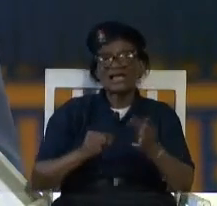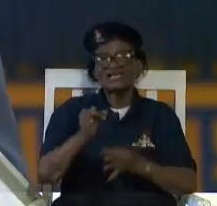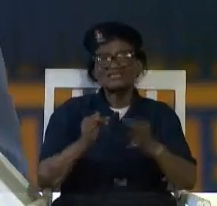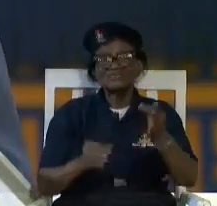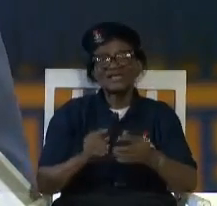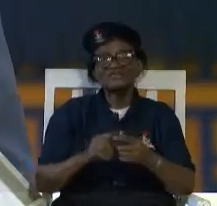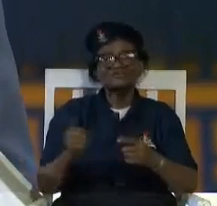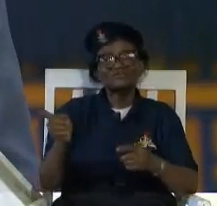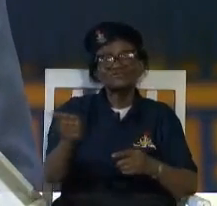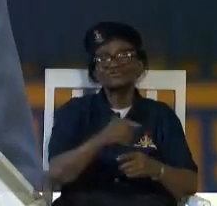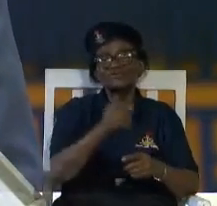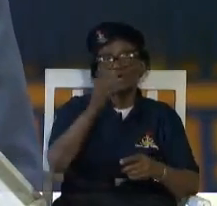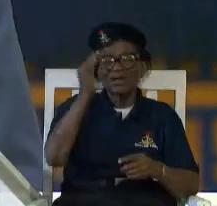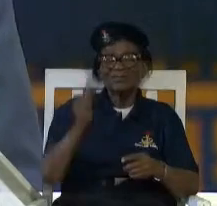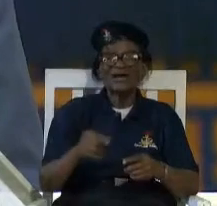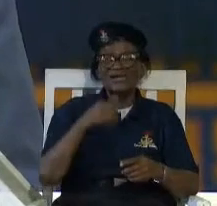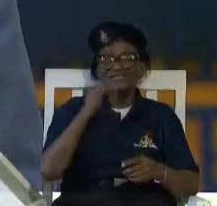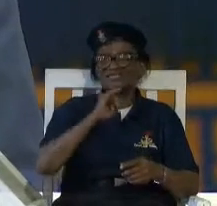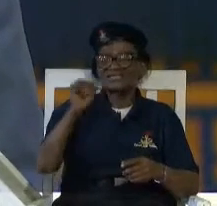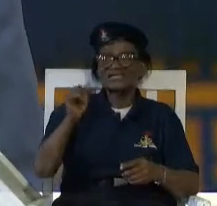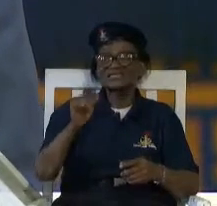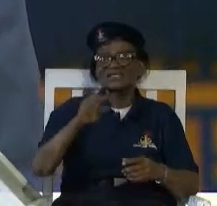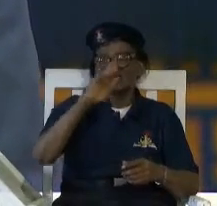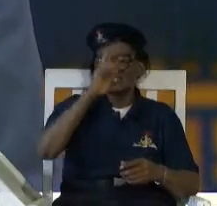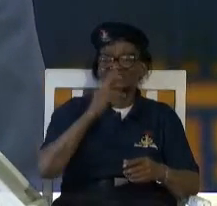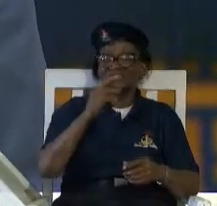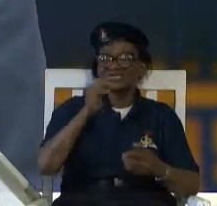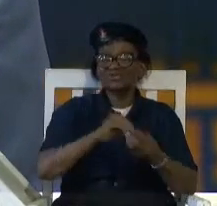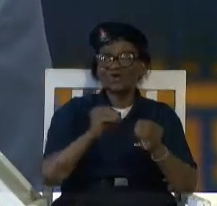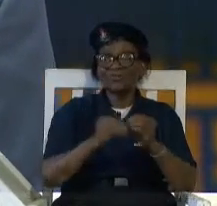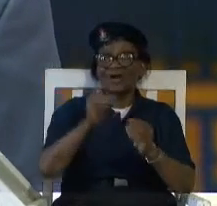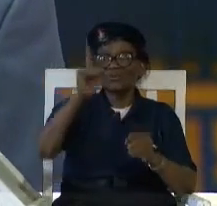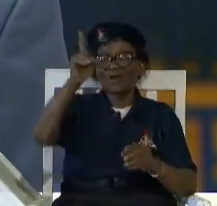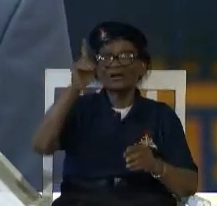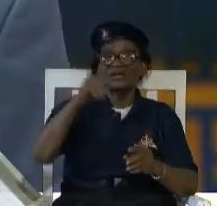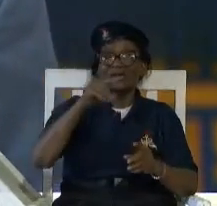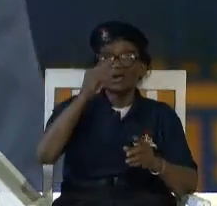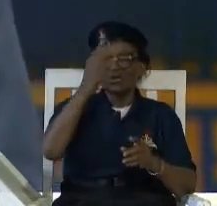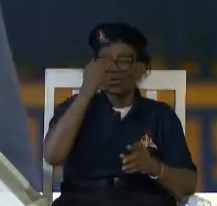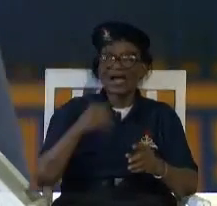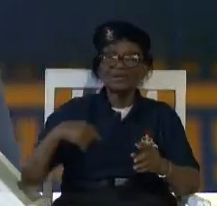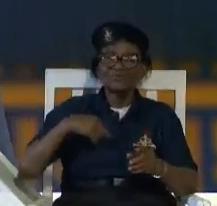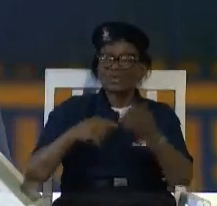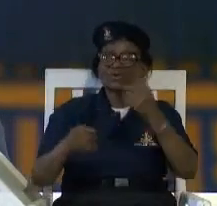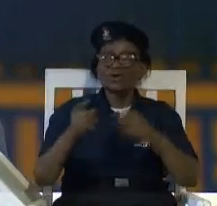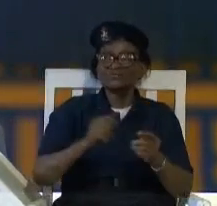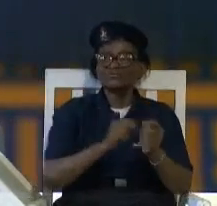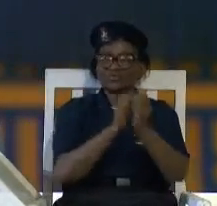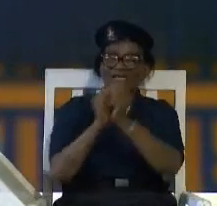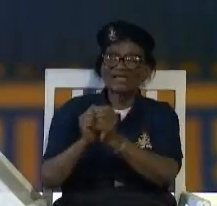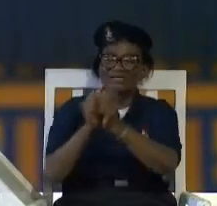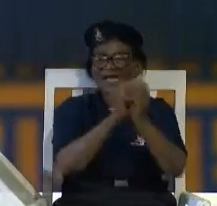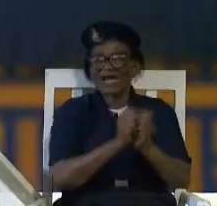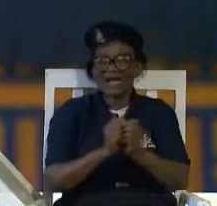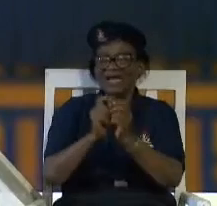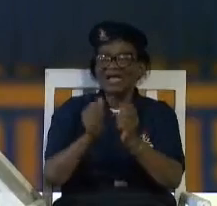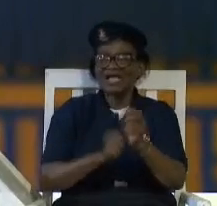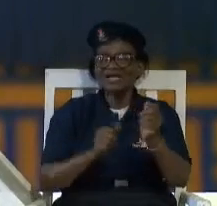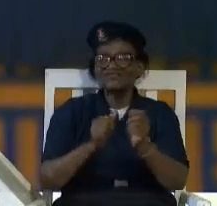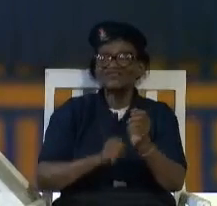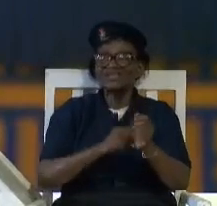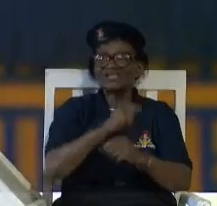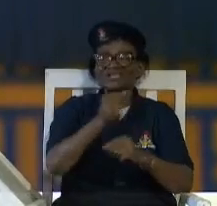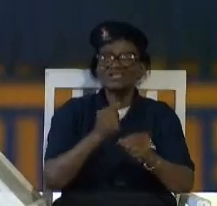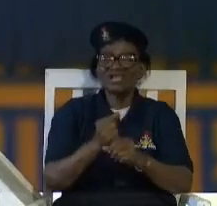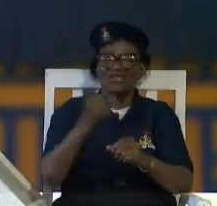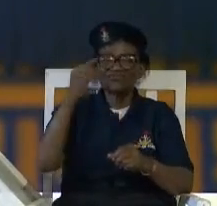by saying reason number one why we come together every year for annual